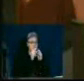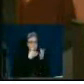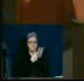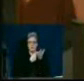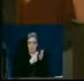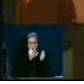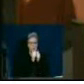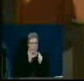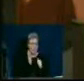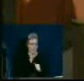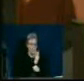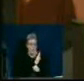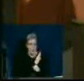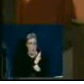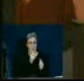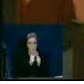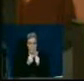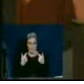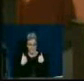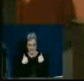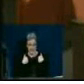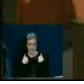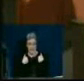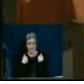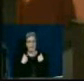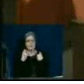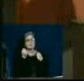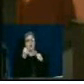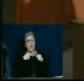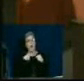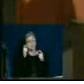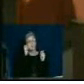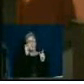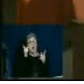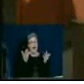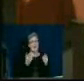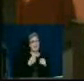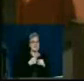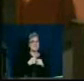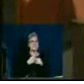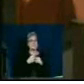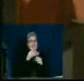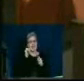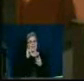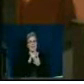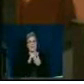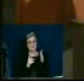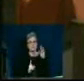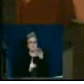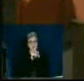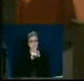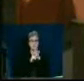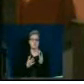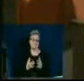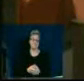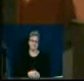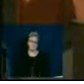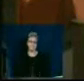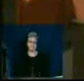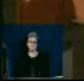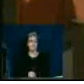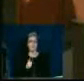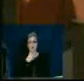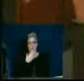consulted with me. So I was surprised that this came before the board.